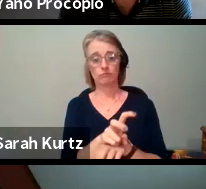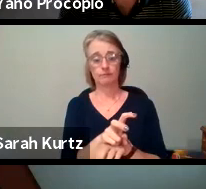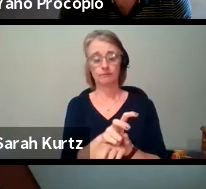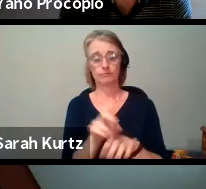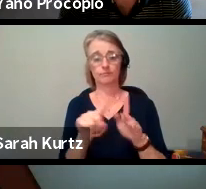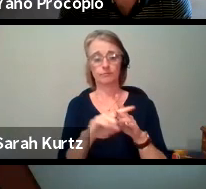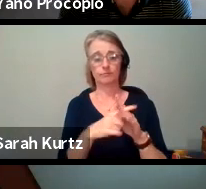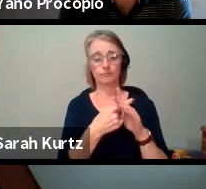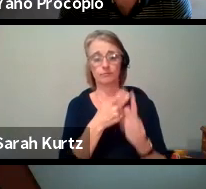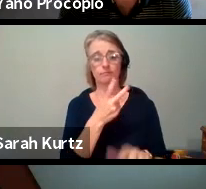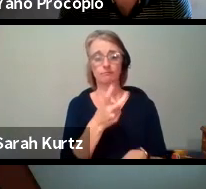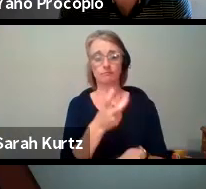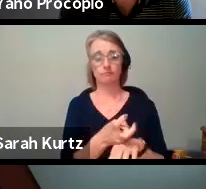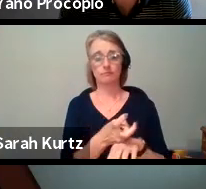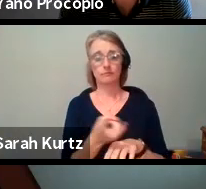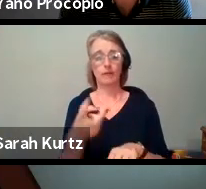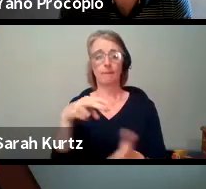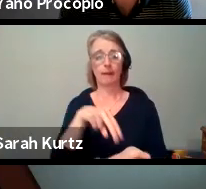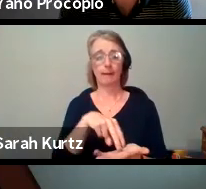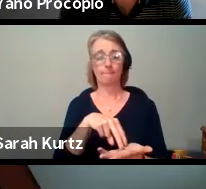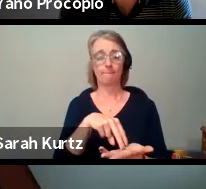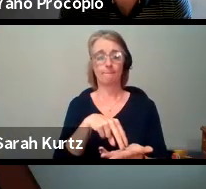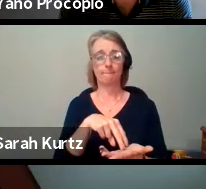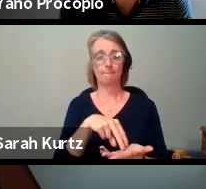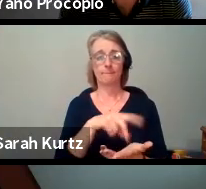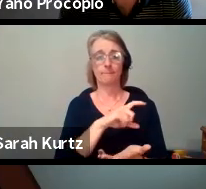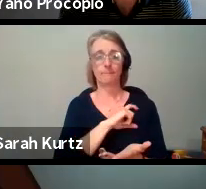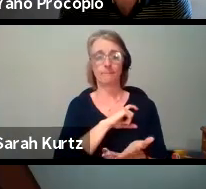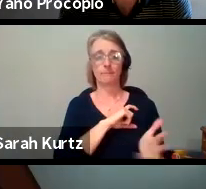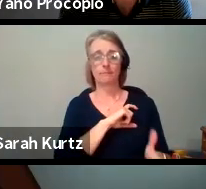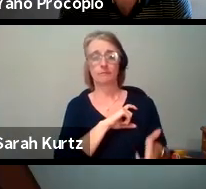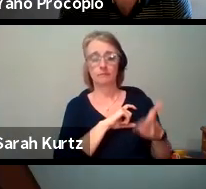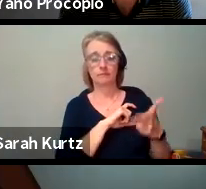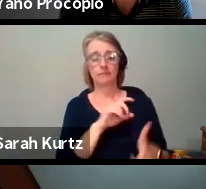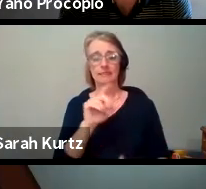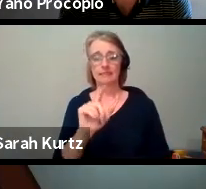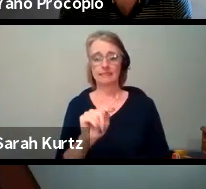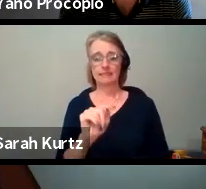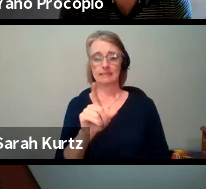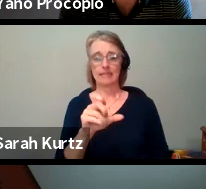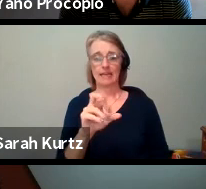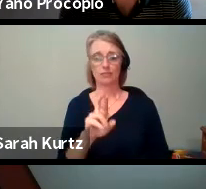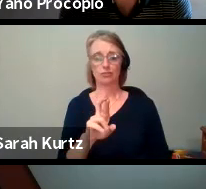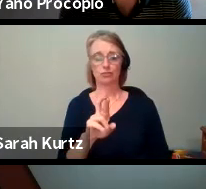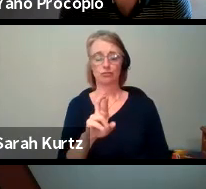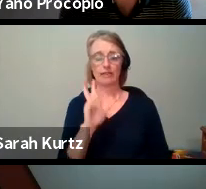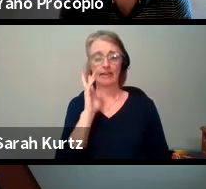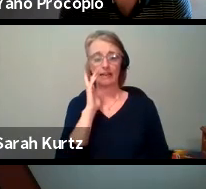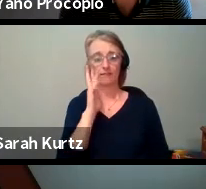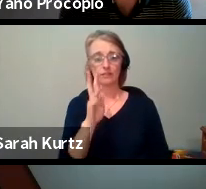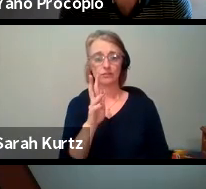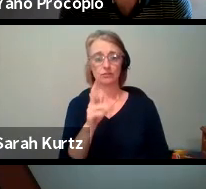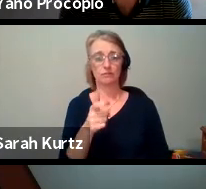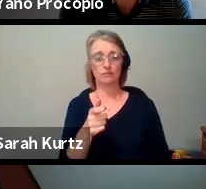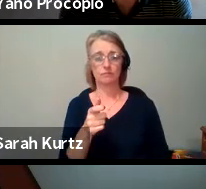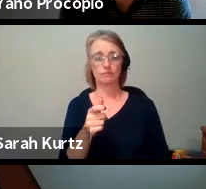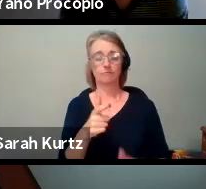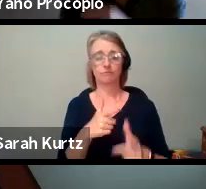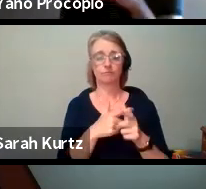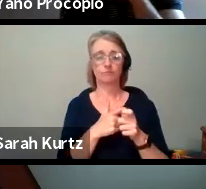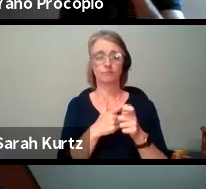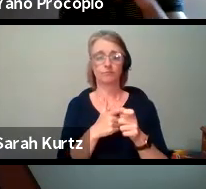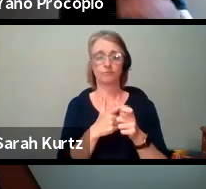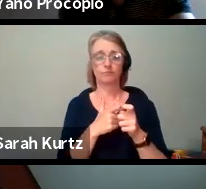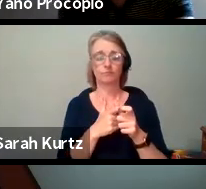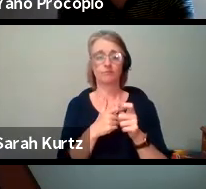on the ground, got back up. The cop pulls out his taser. Eventually, he starts running